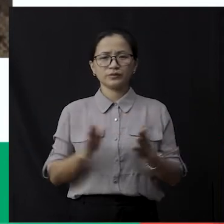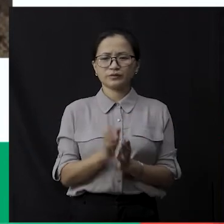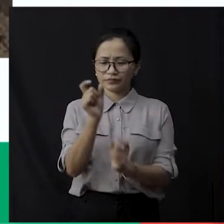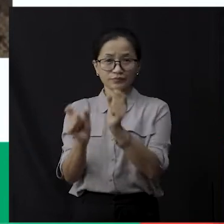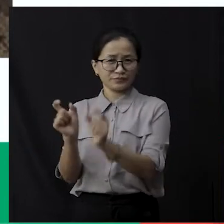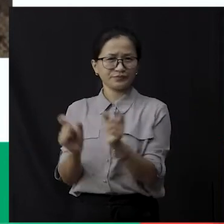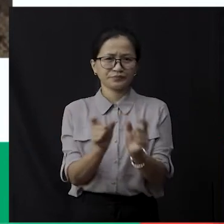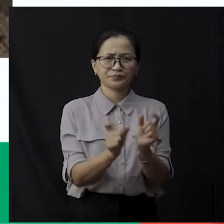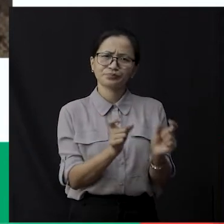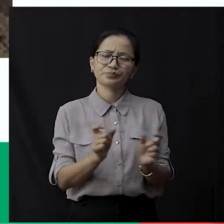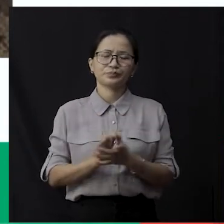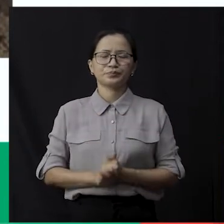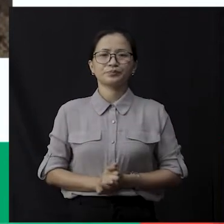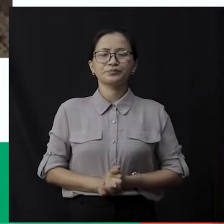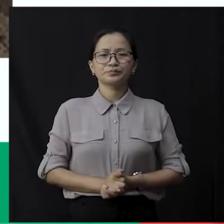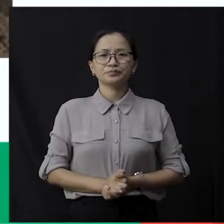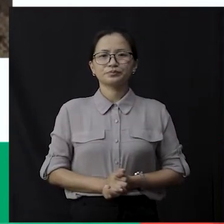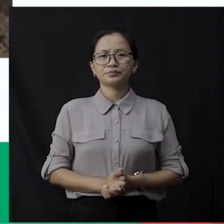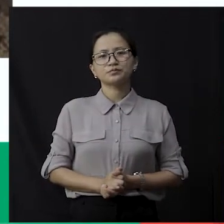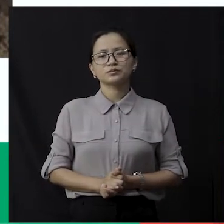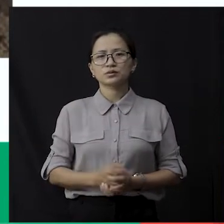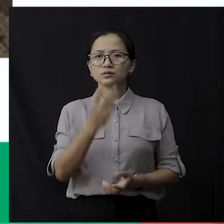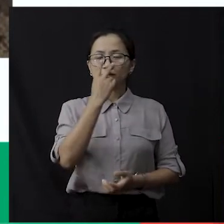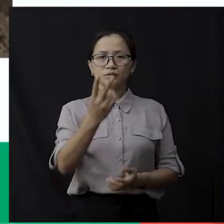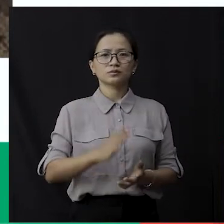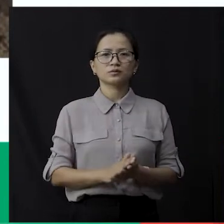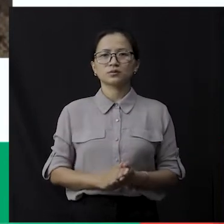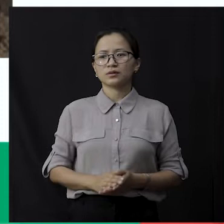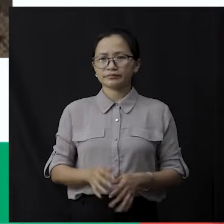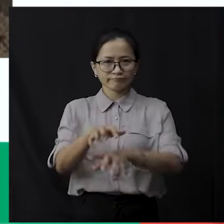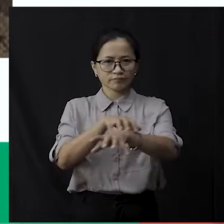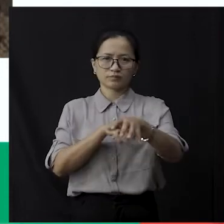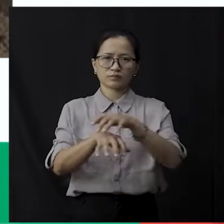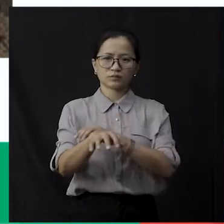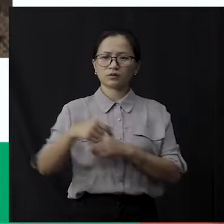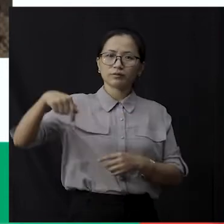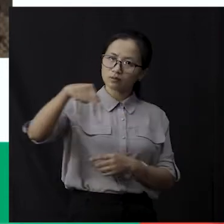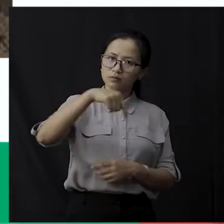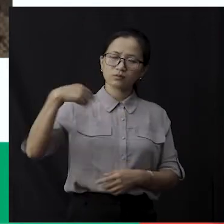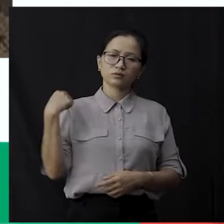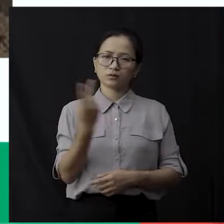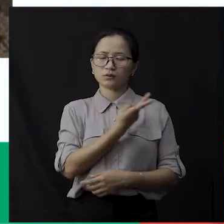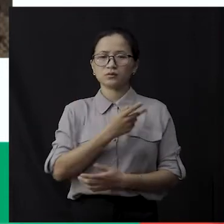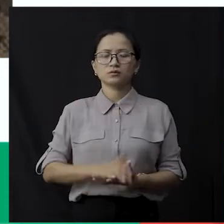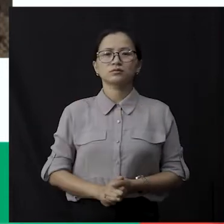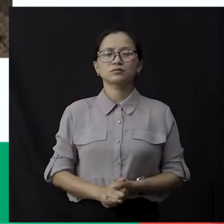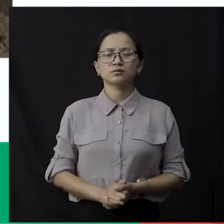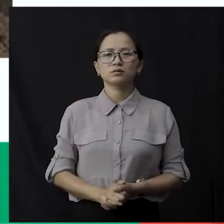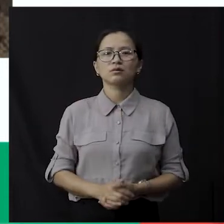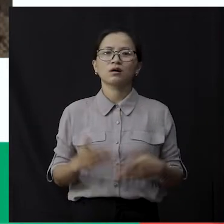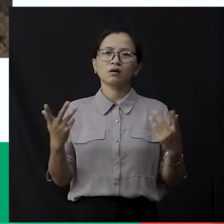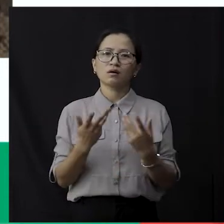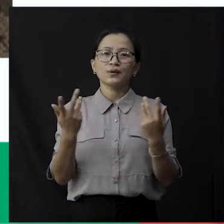right? With different types of people, and we also see animals right around. So how beautiful it